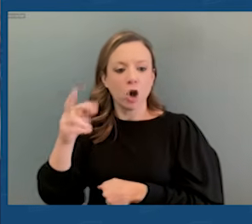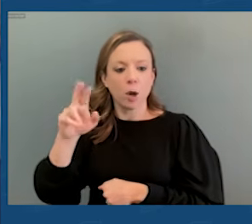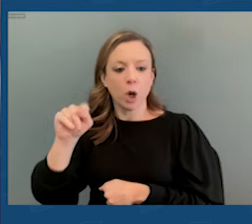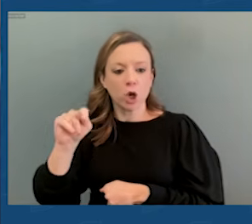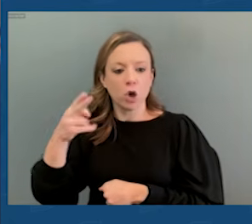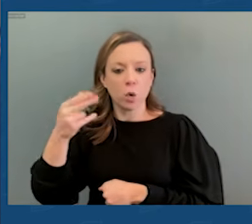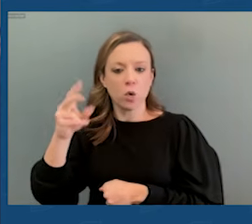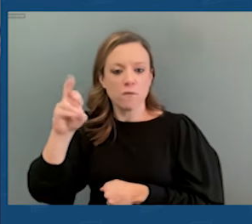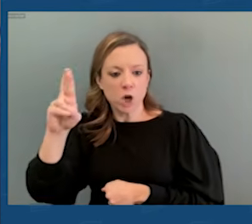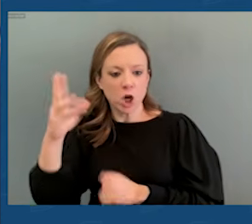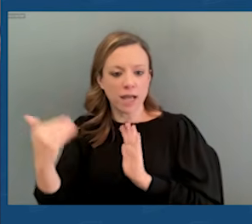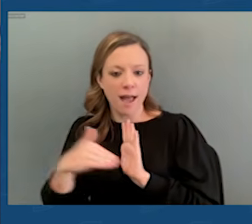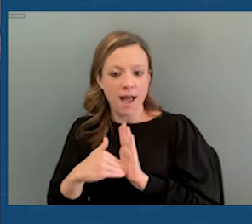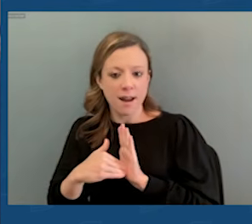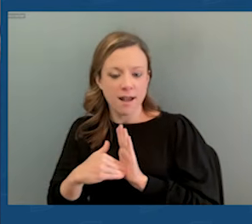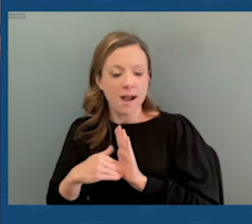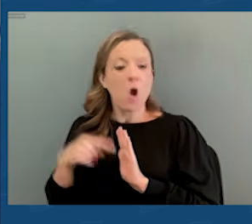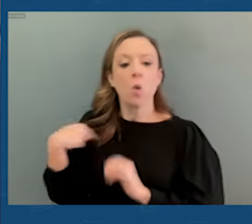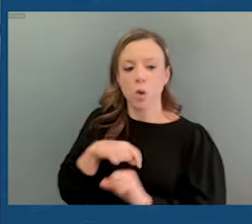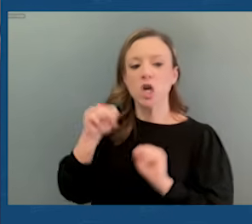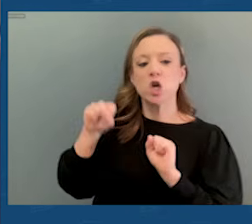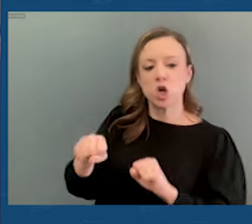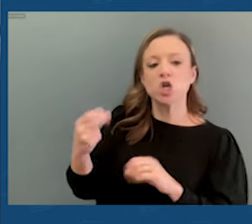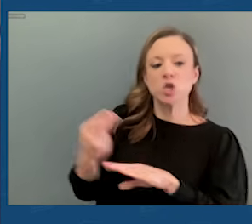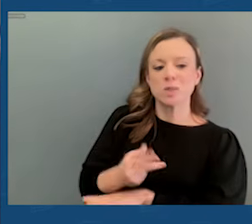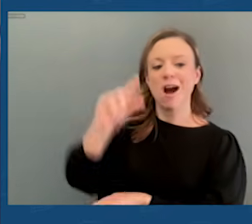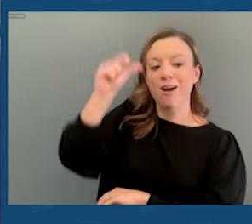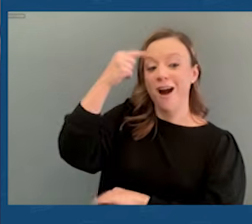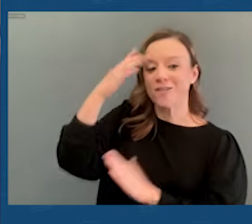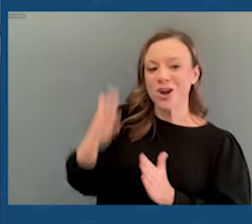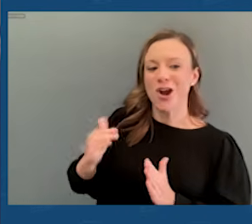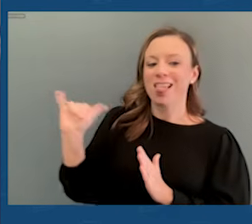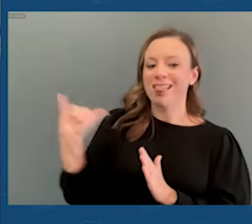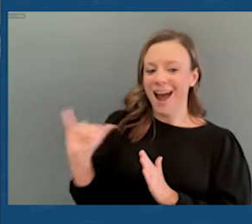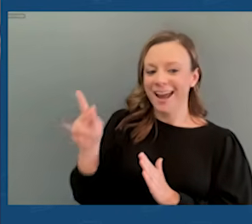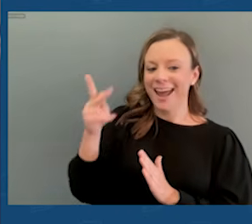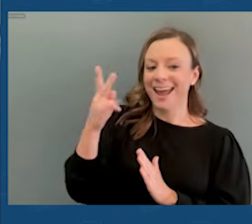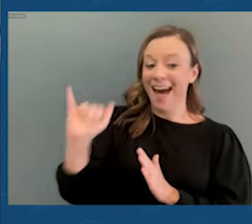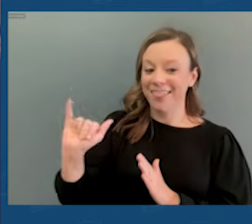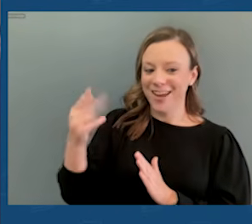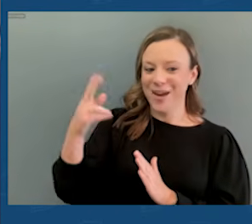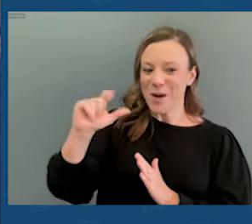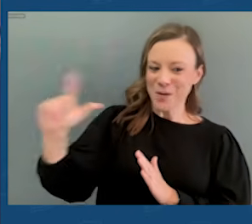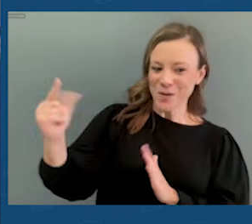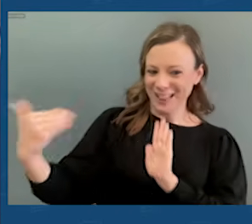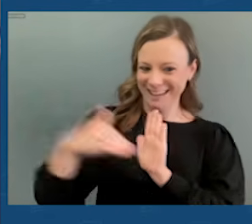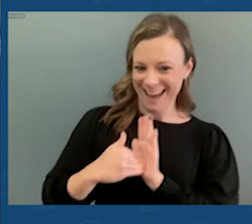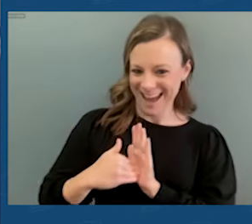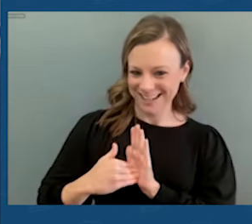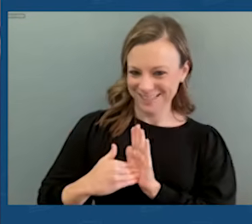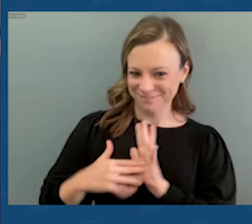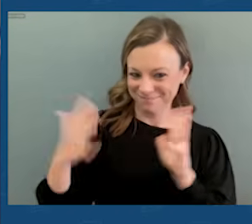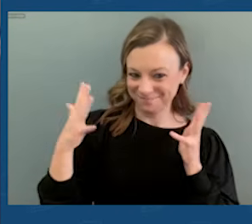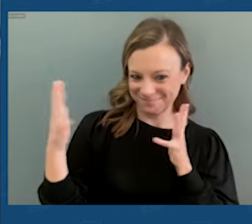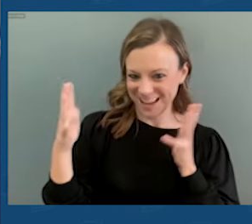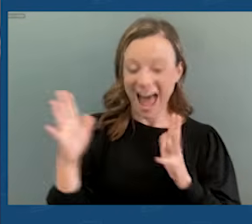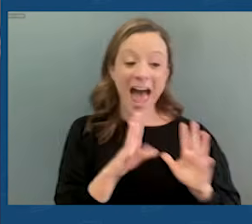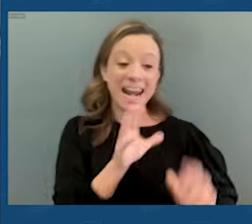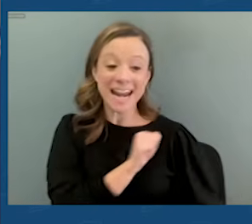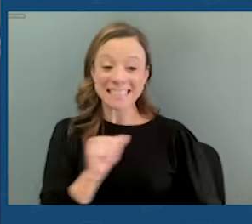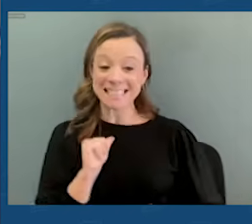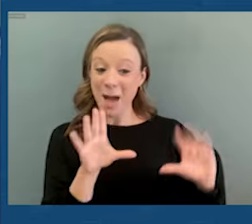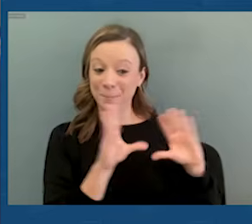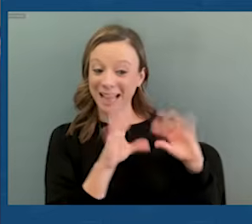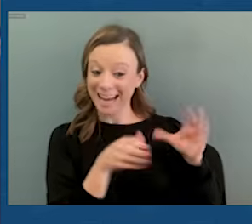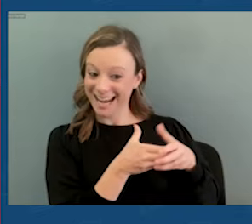They're gonna say, Mr. We could use a governor, ha-ha, and an assembly,